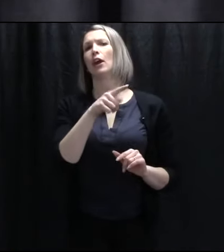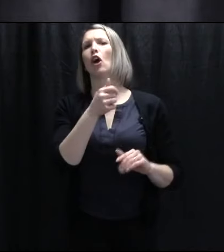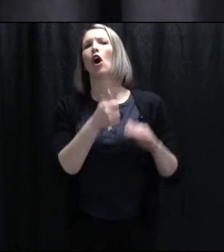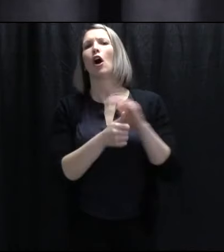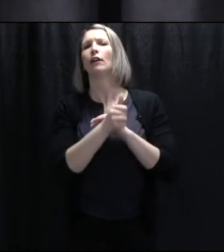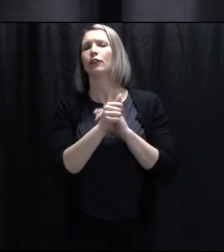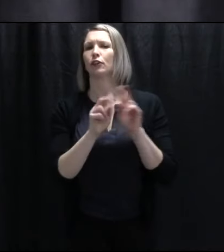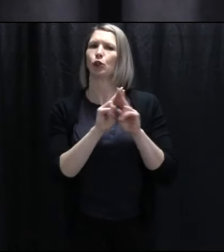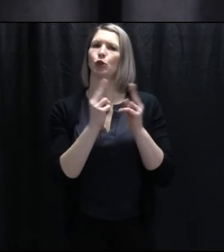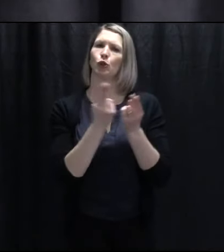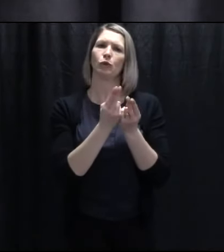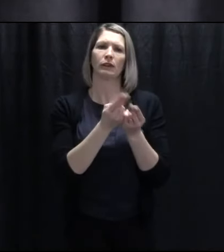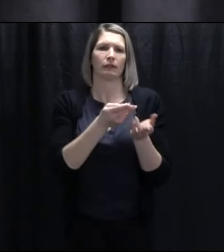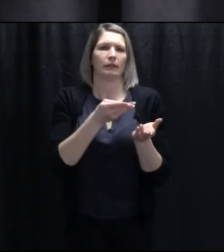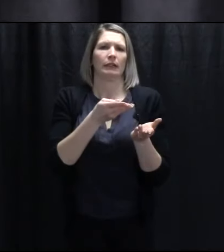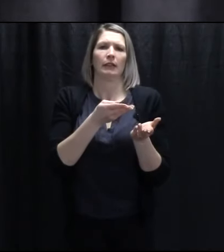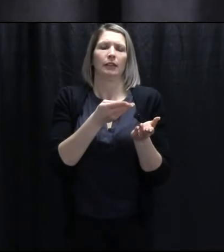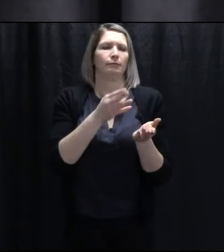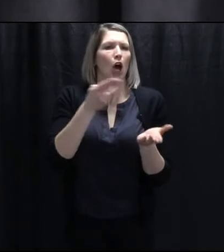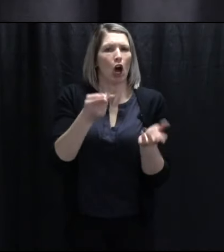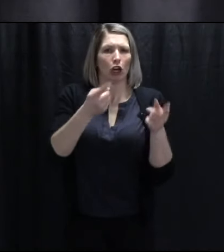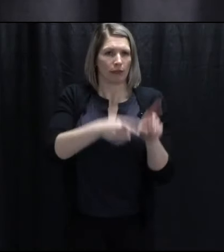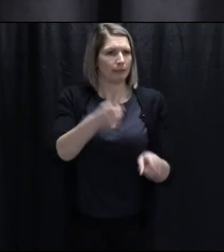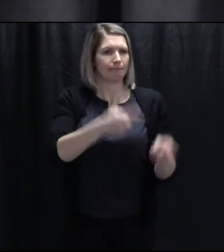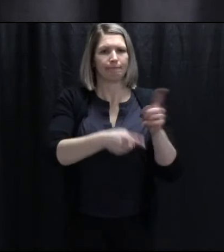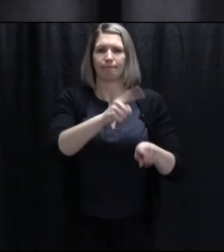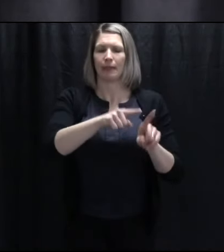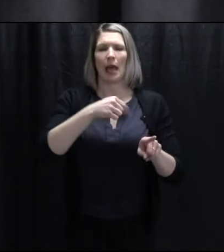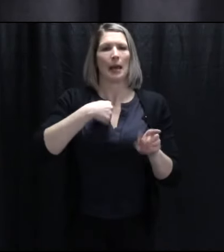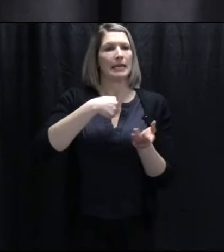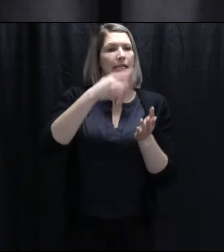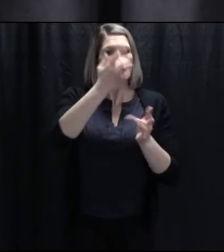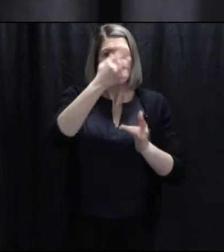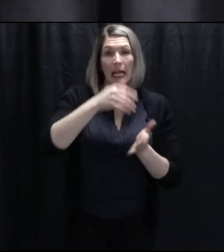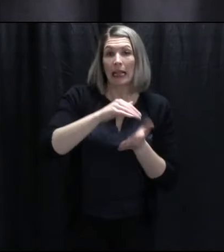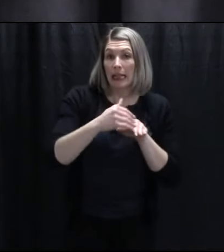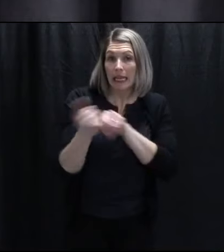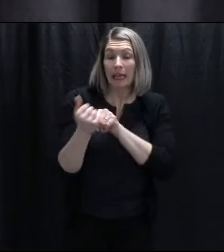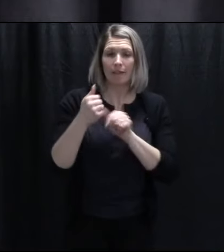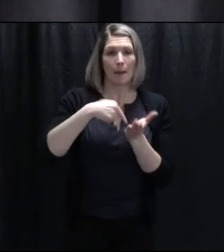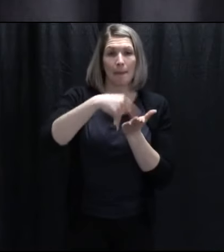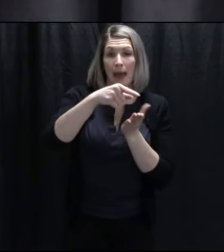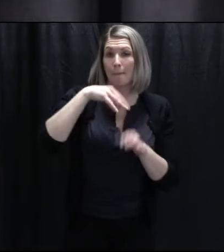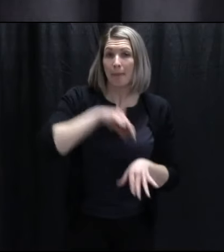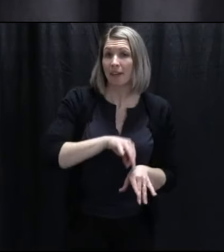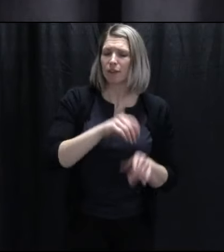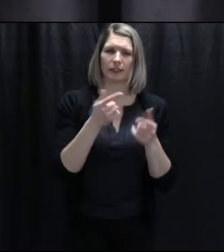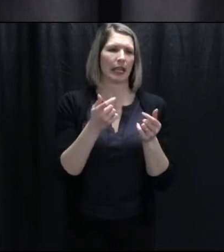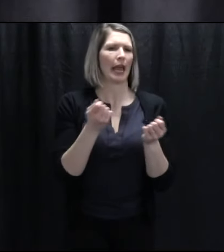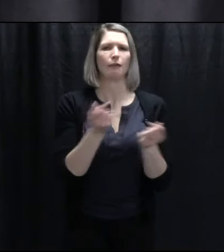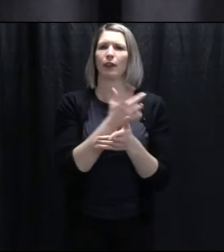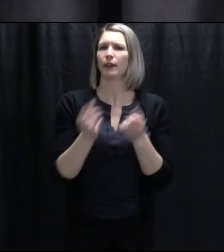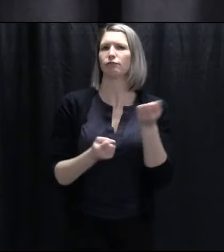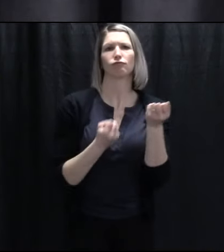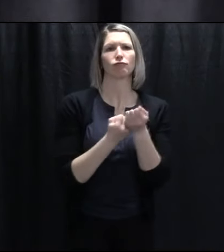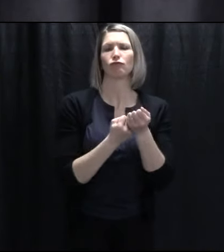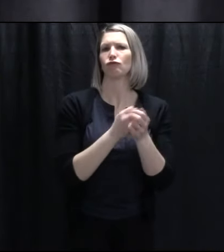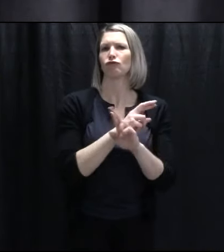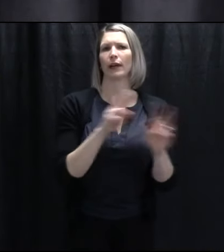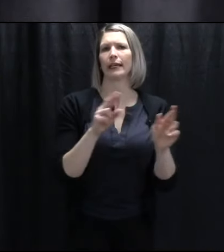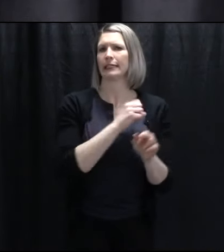collective agreement with sick leave entitlement and pay benefits. And in addition to that, there is